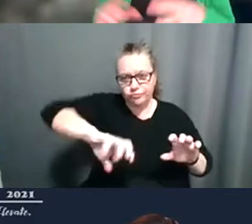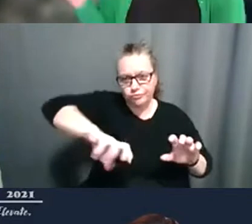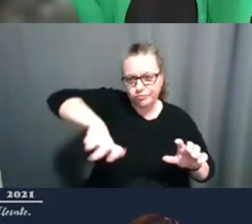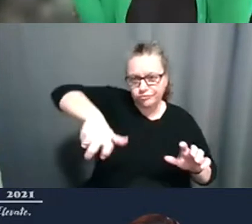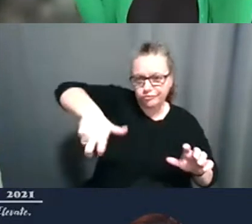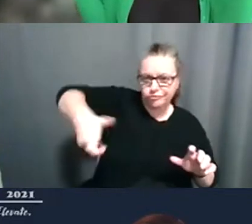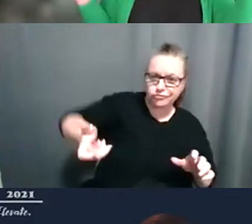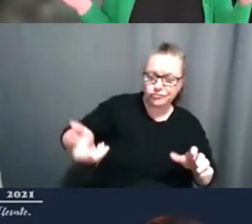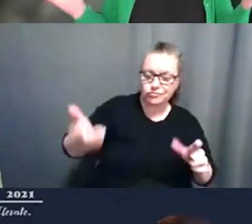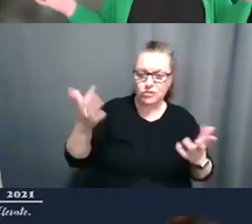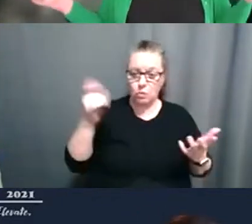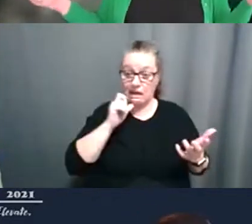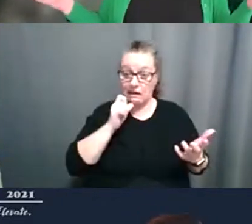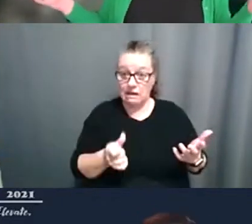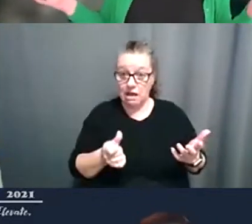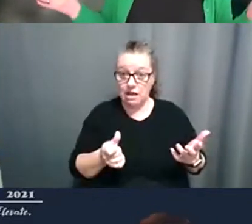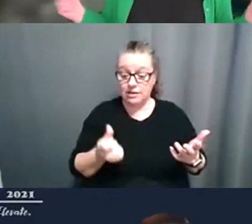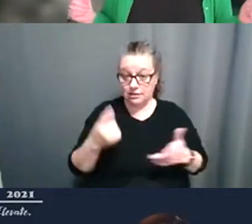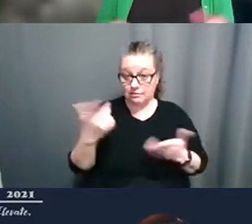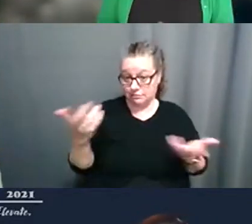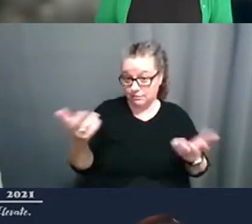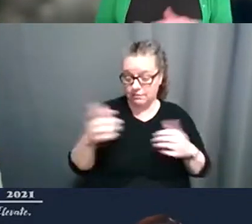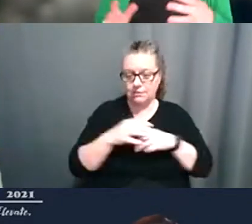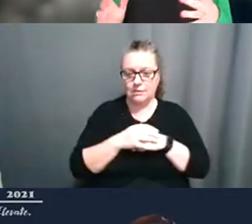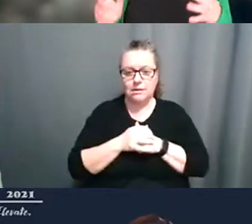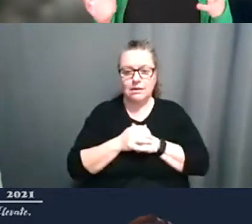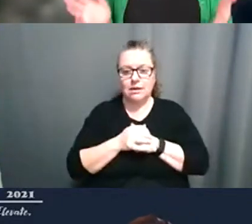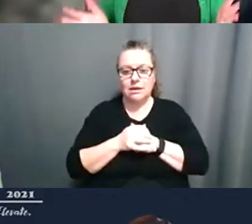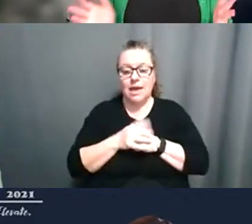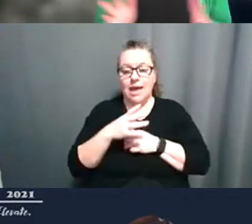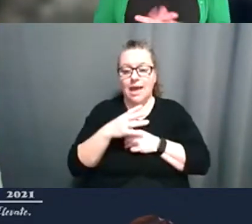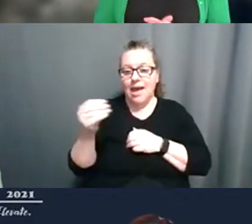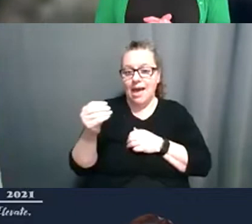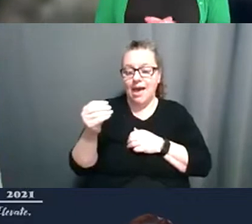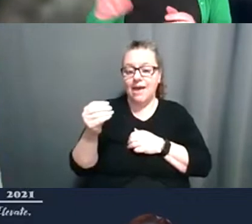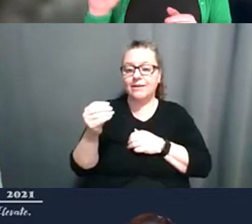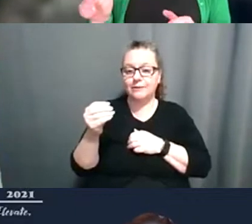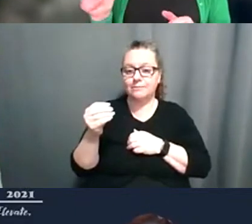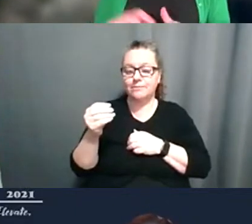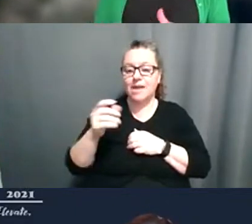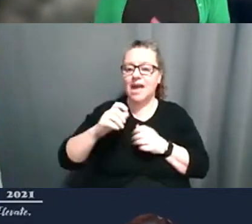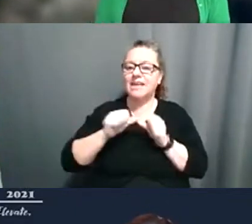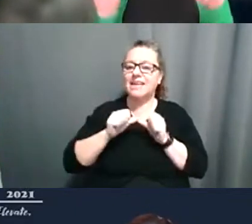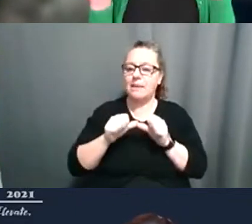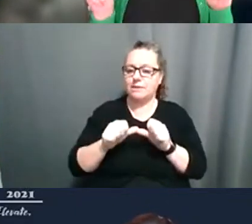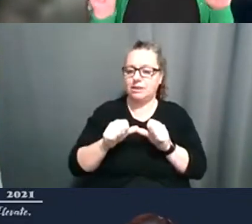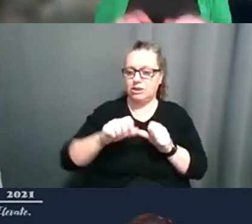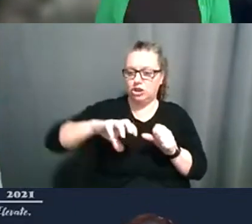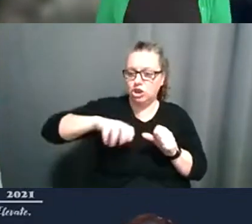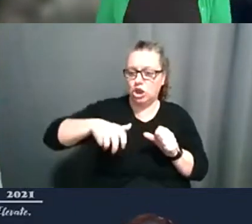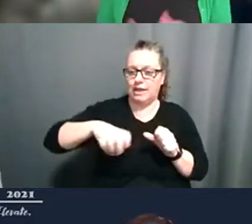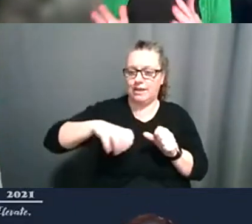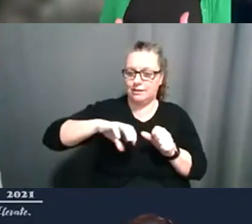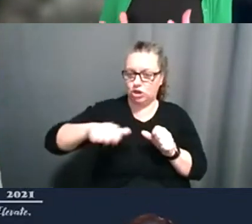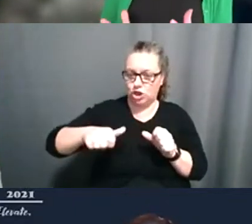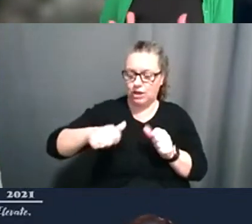because why not? What kid wouldn't? And let's just say that I kept turning past the point of stop